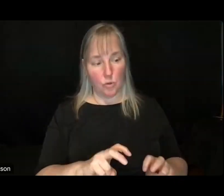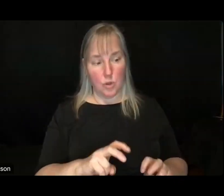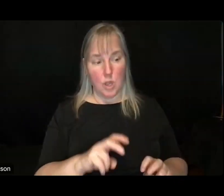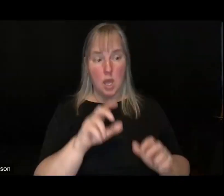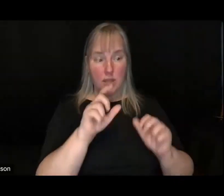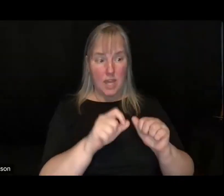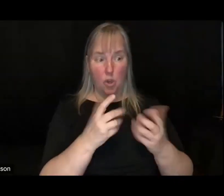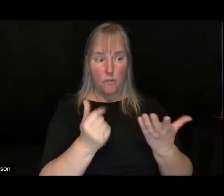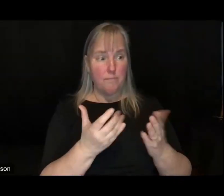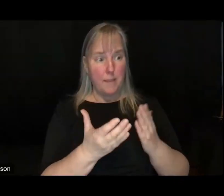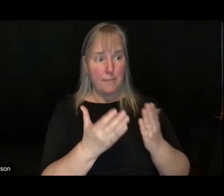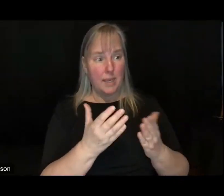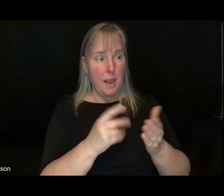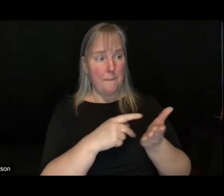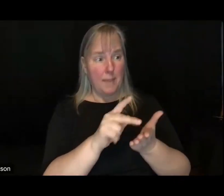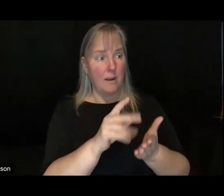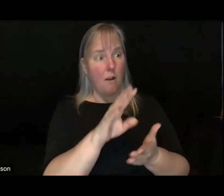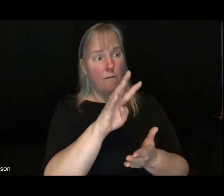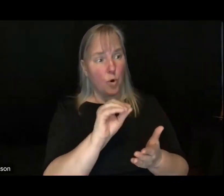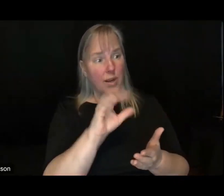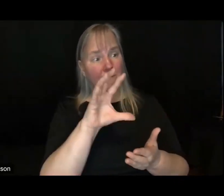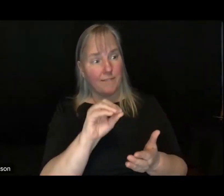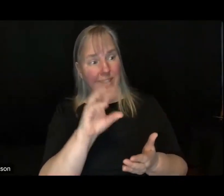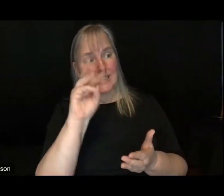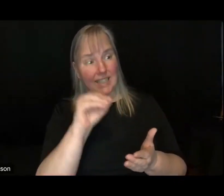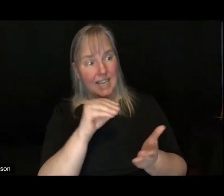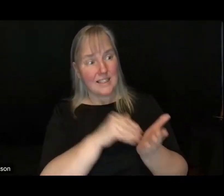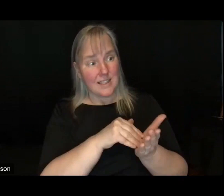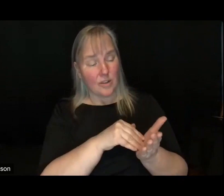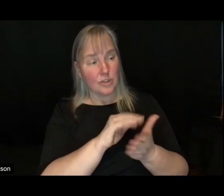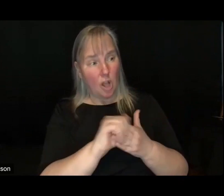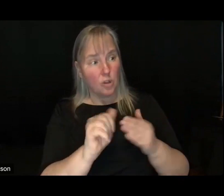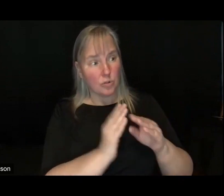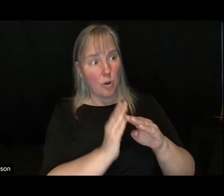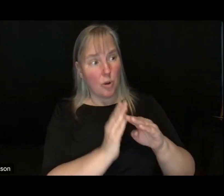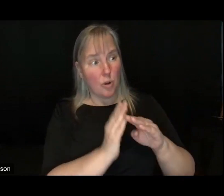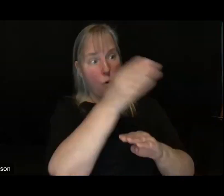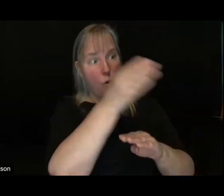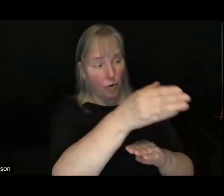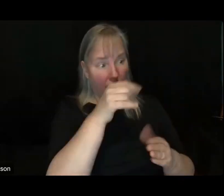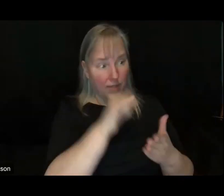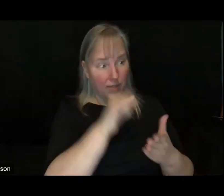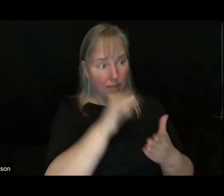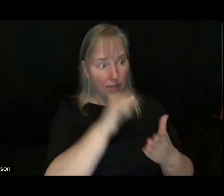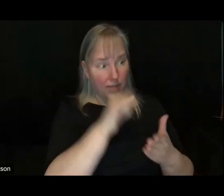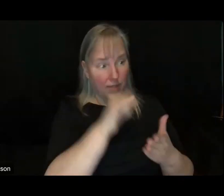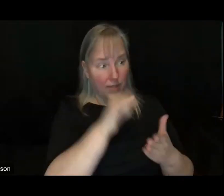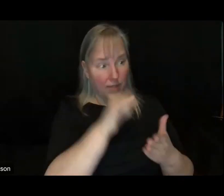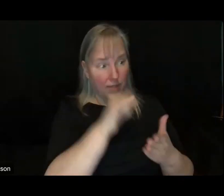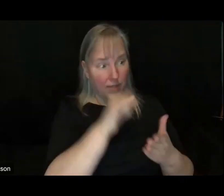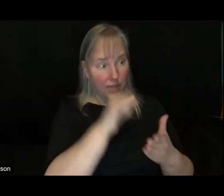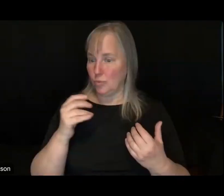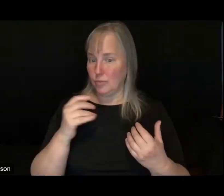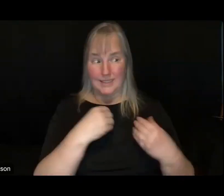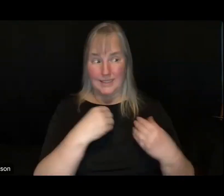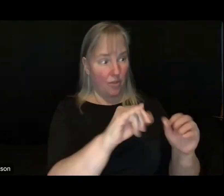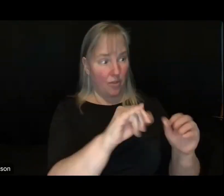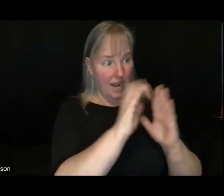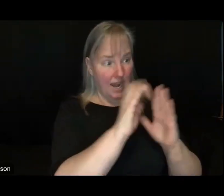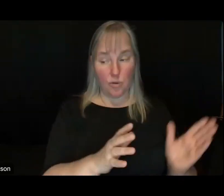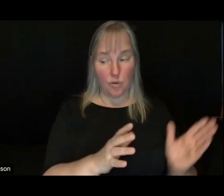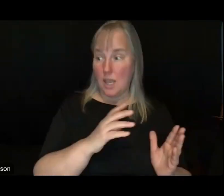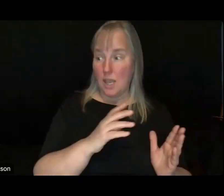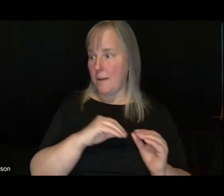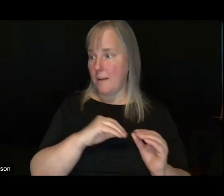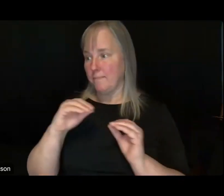60,000. And yet now to sell a home, to find a house that actually fits their needs. And there's a lot that are moving out of